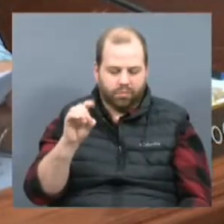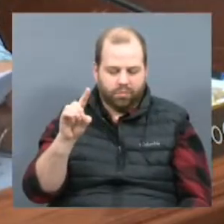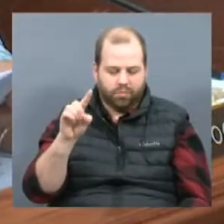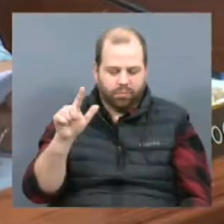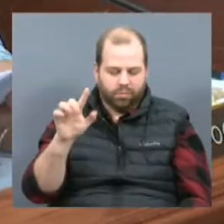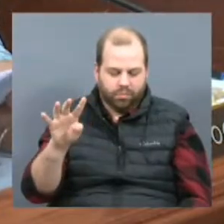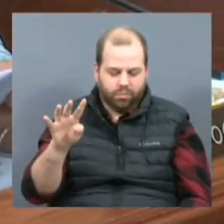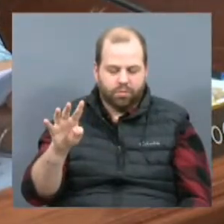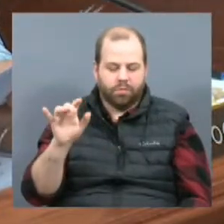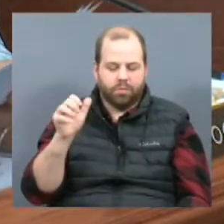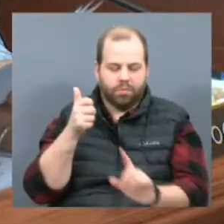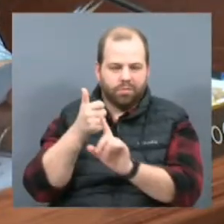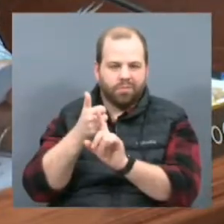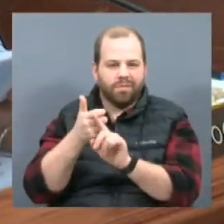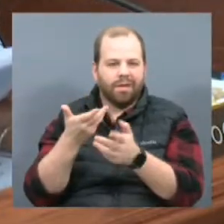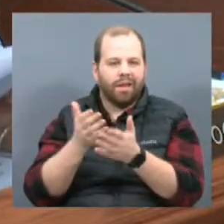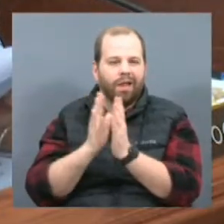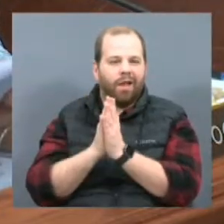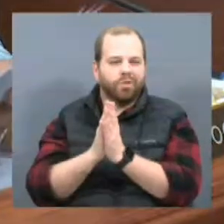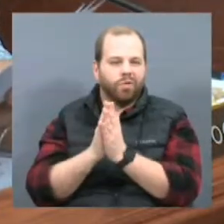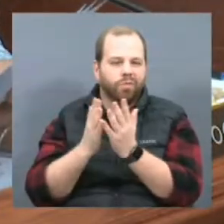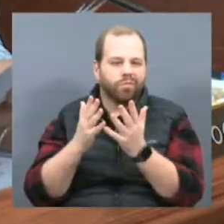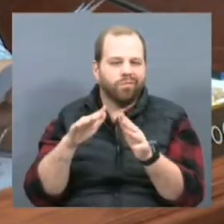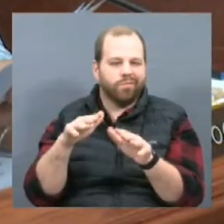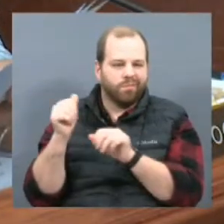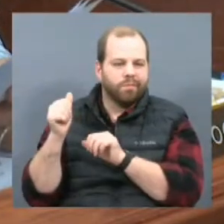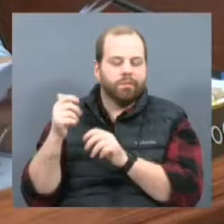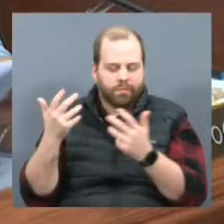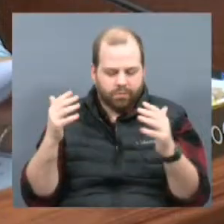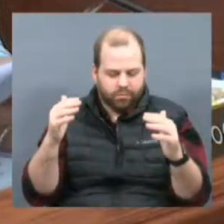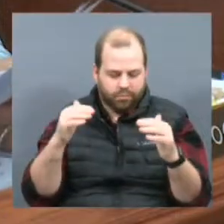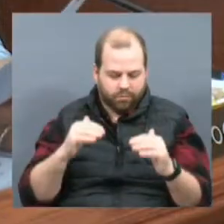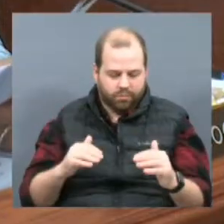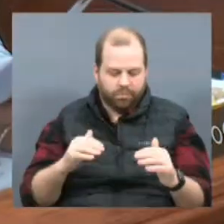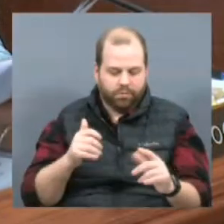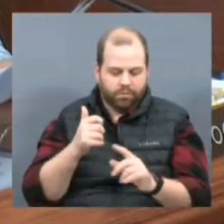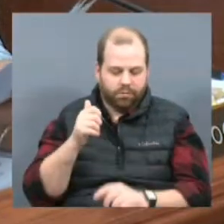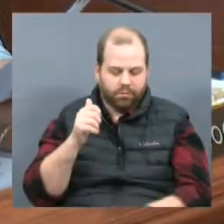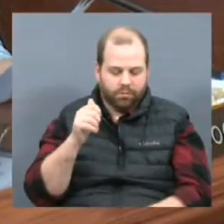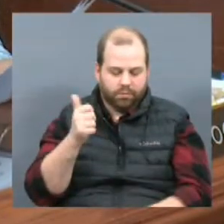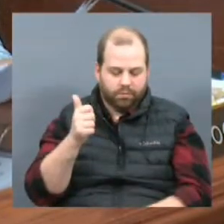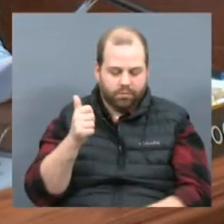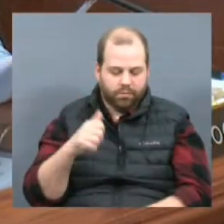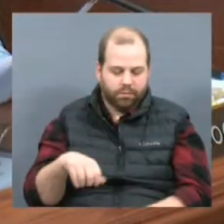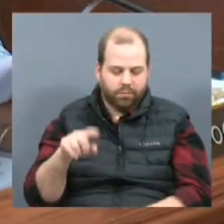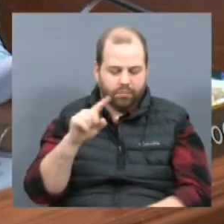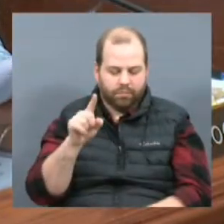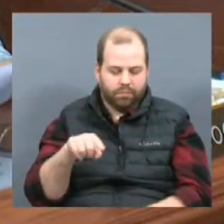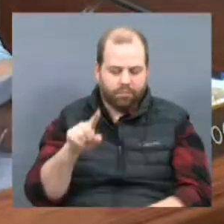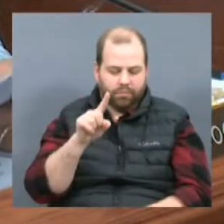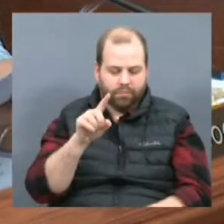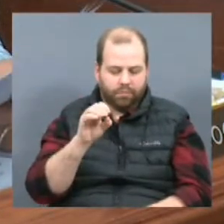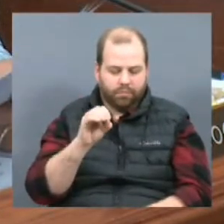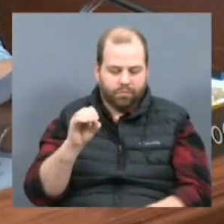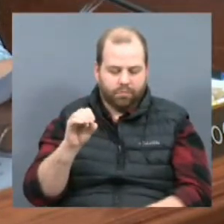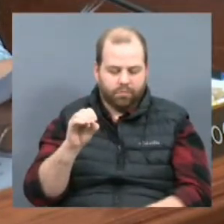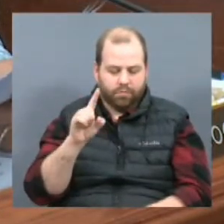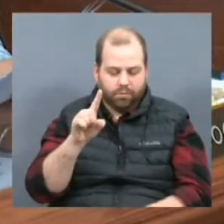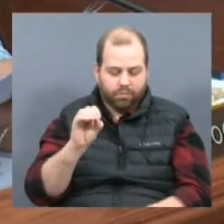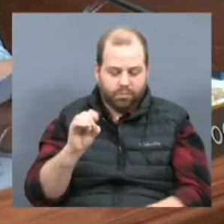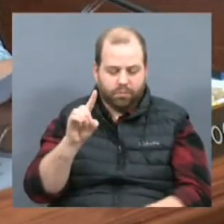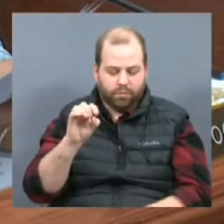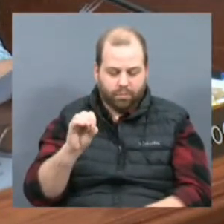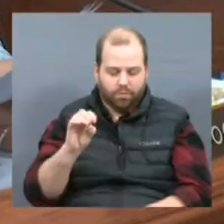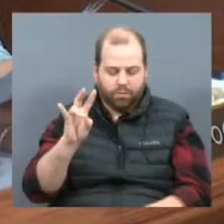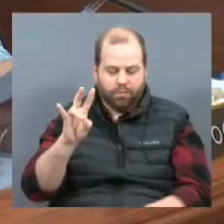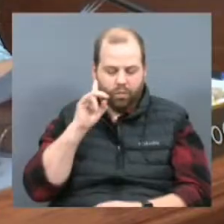at the request of the applicant. Item 10, Z 10,107 is being deferred to the April 10th agenda at the request of